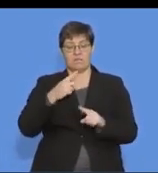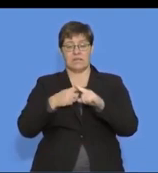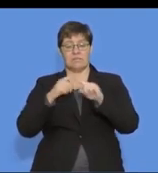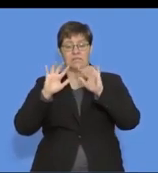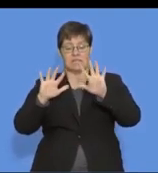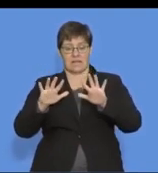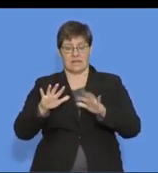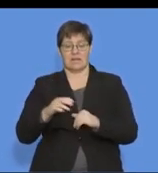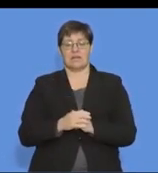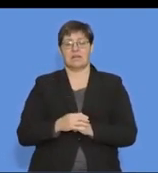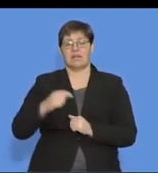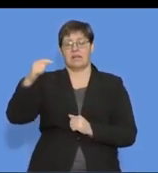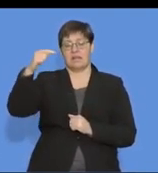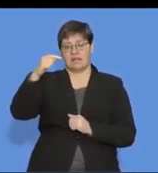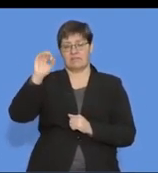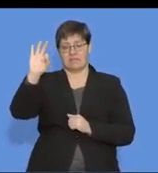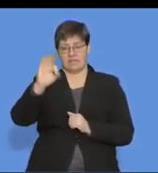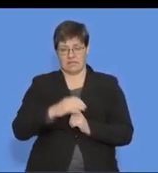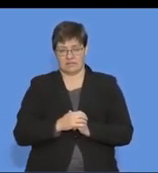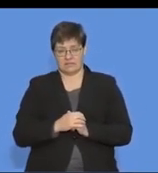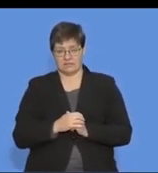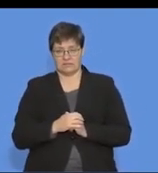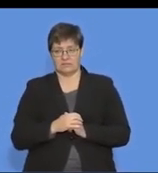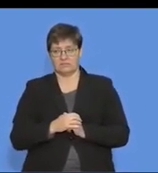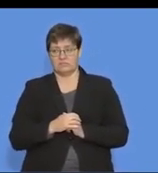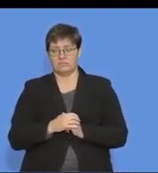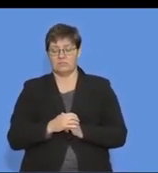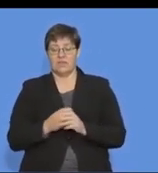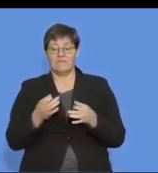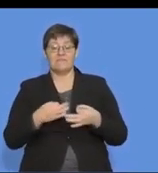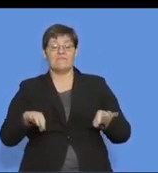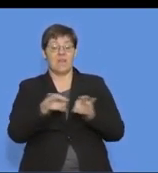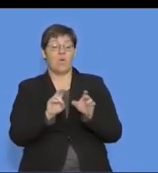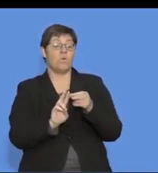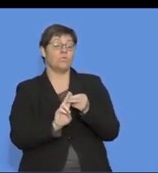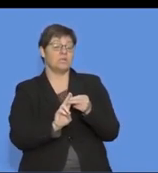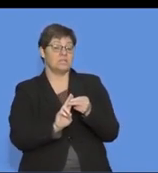4,64 times 10 exponent negative 3, okay? So